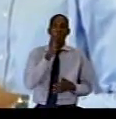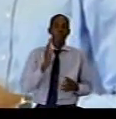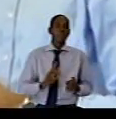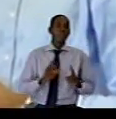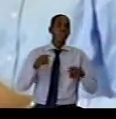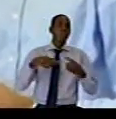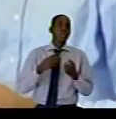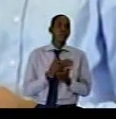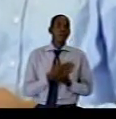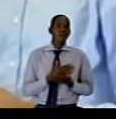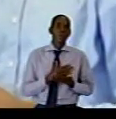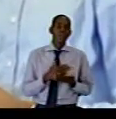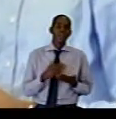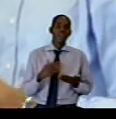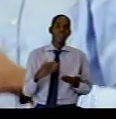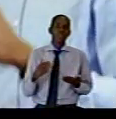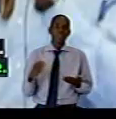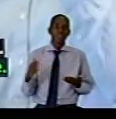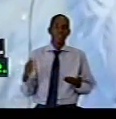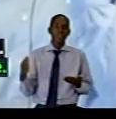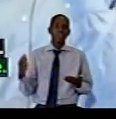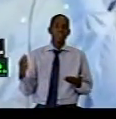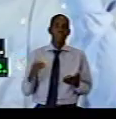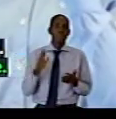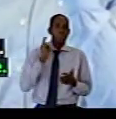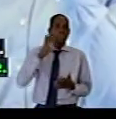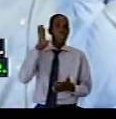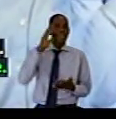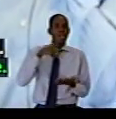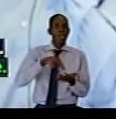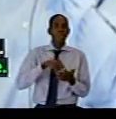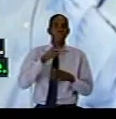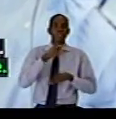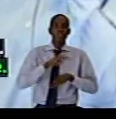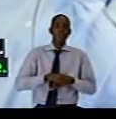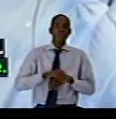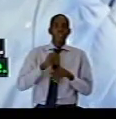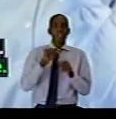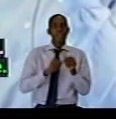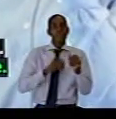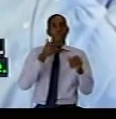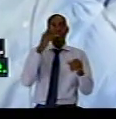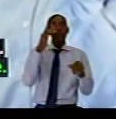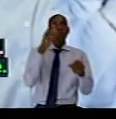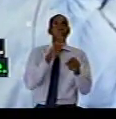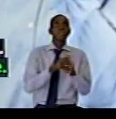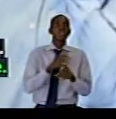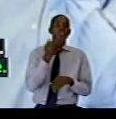I will stand on every